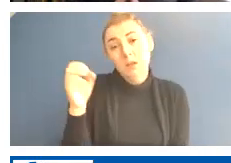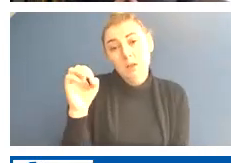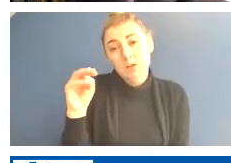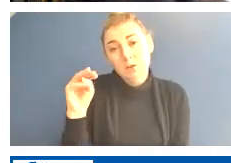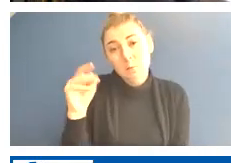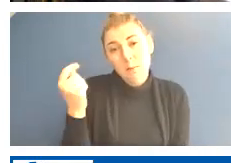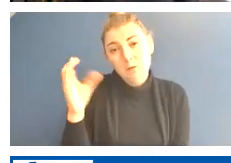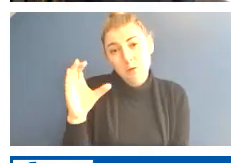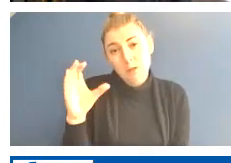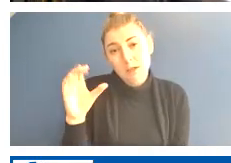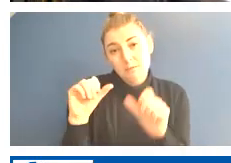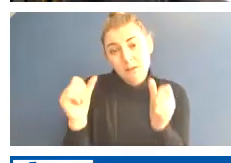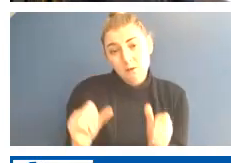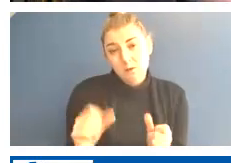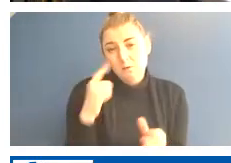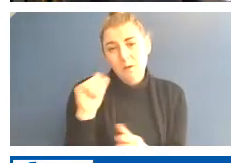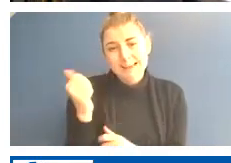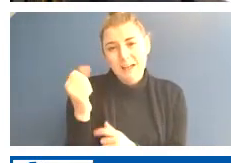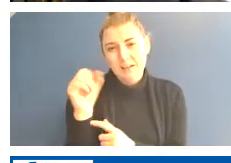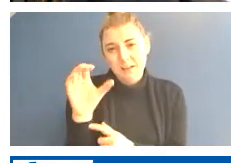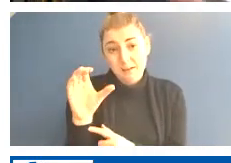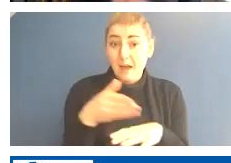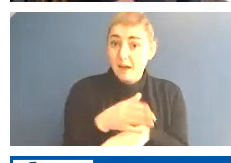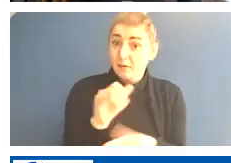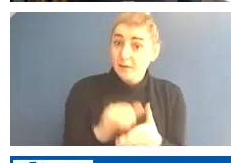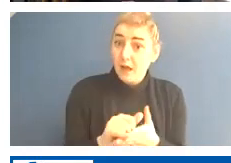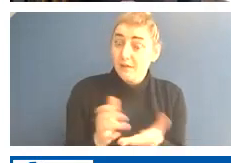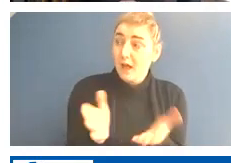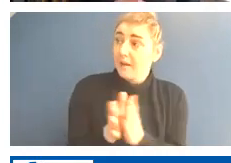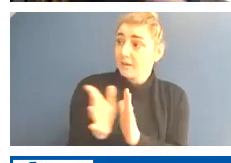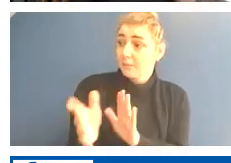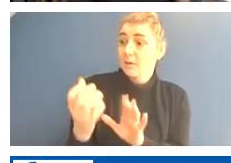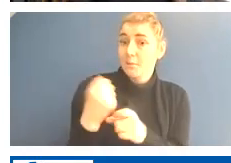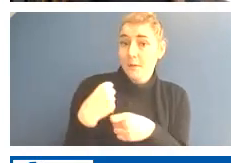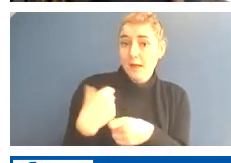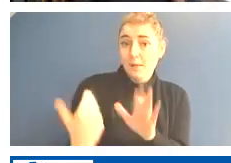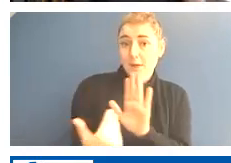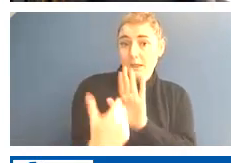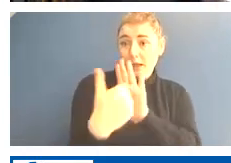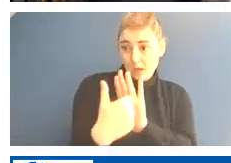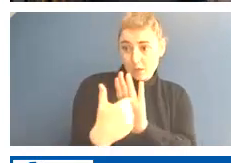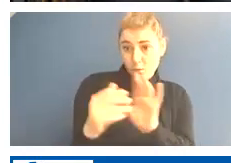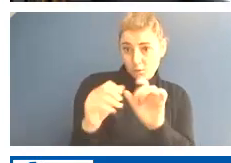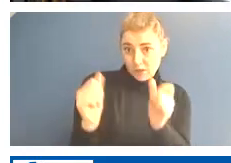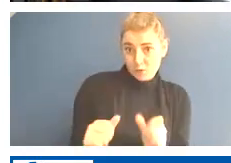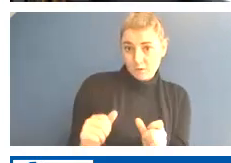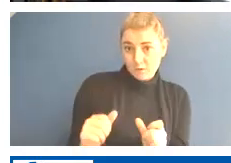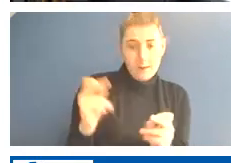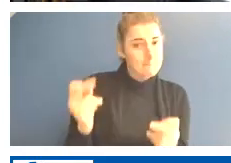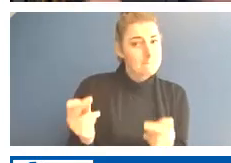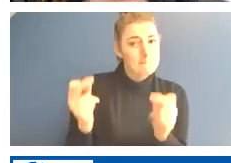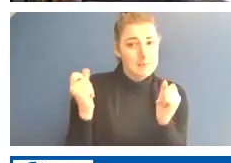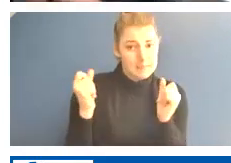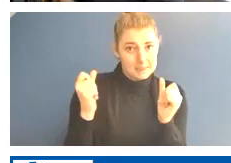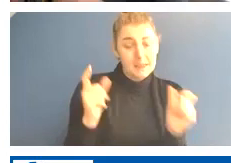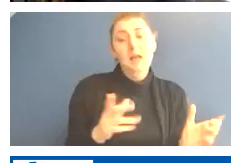seconds. Following this, they were asked to reproduce those geometrical figures immediately